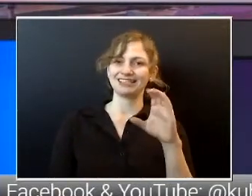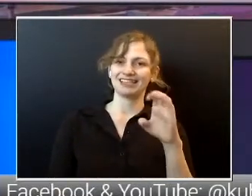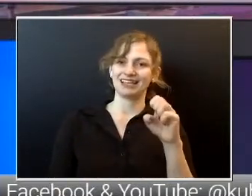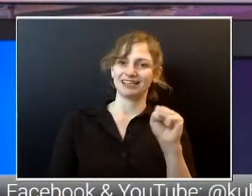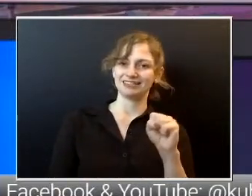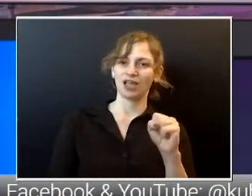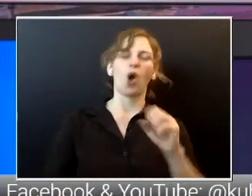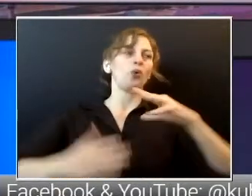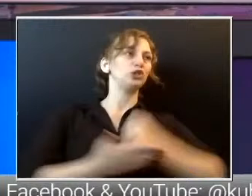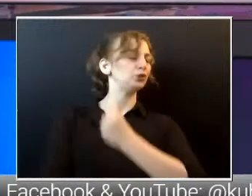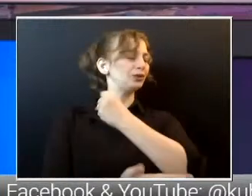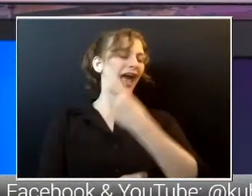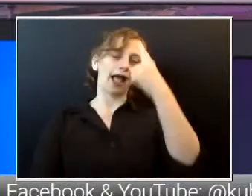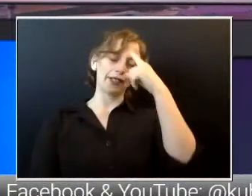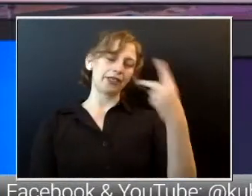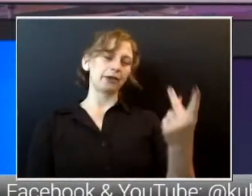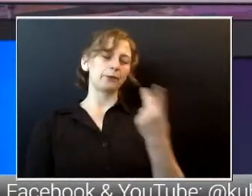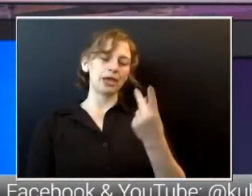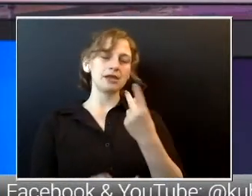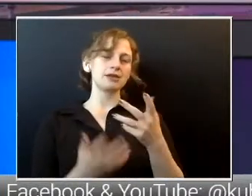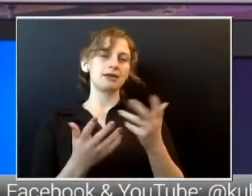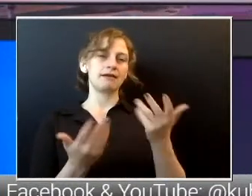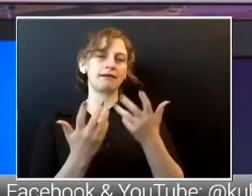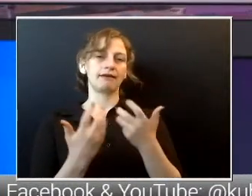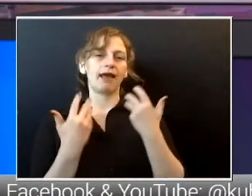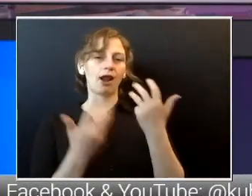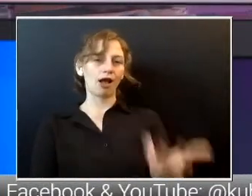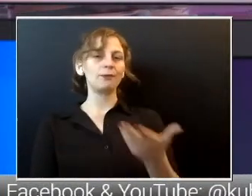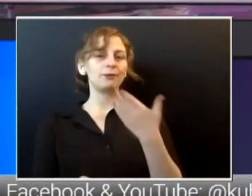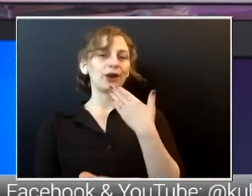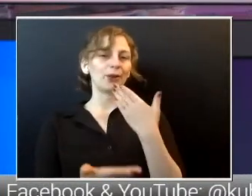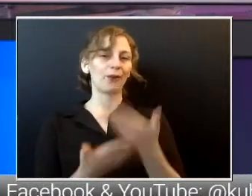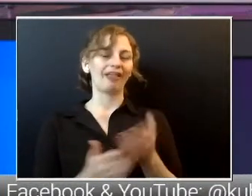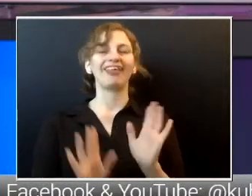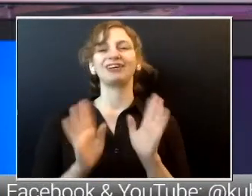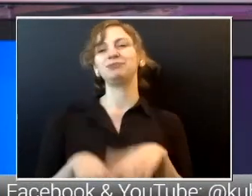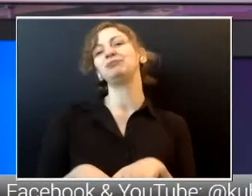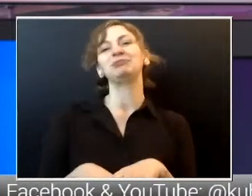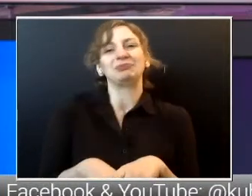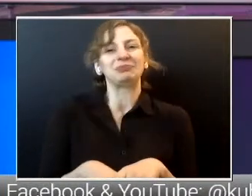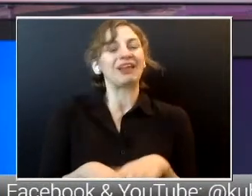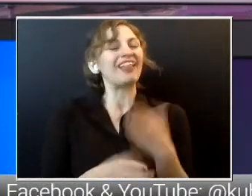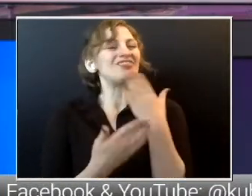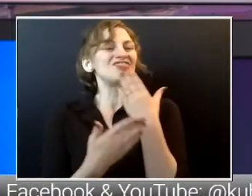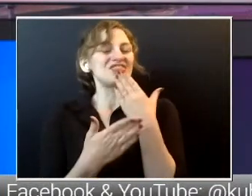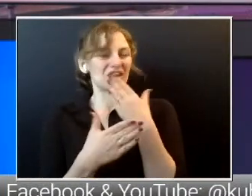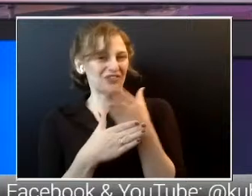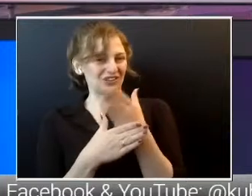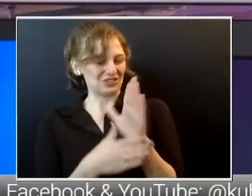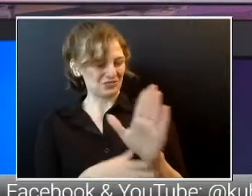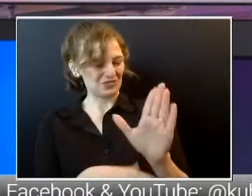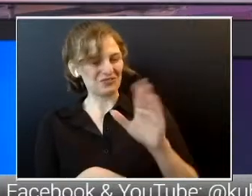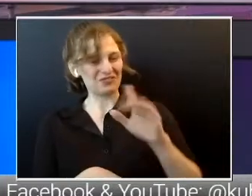Pisces get along pretty well, though. I guess so. We'll have to check the stars. I guess so. Thank you for sharing your time with us and those